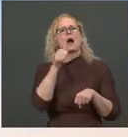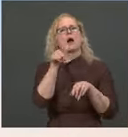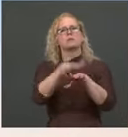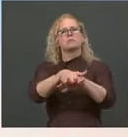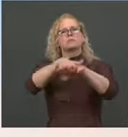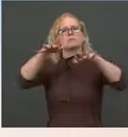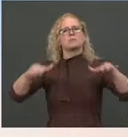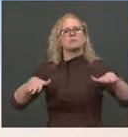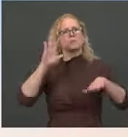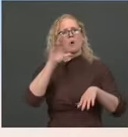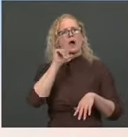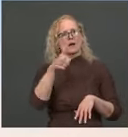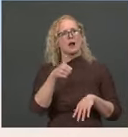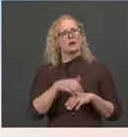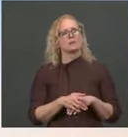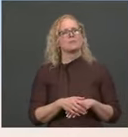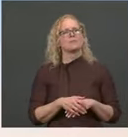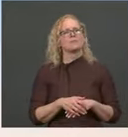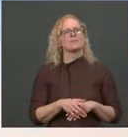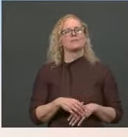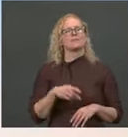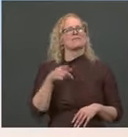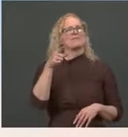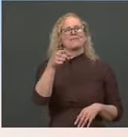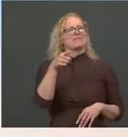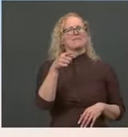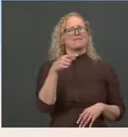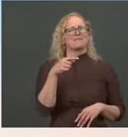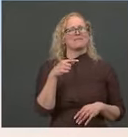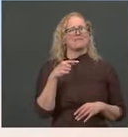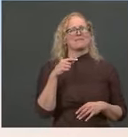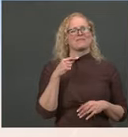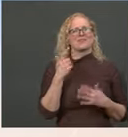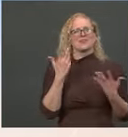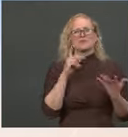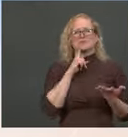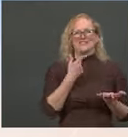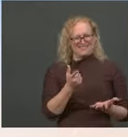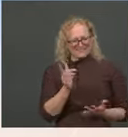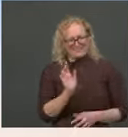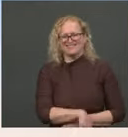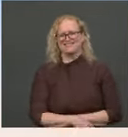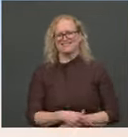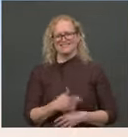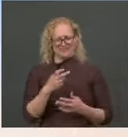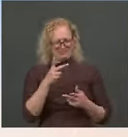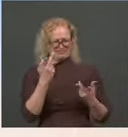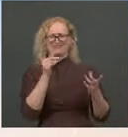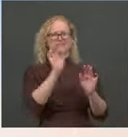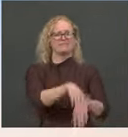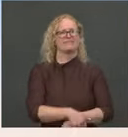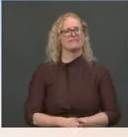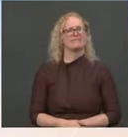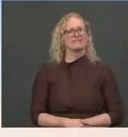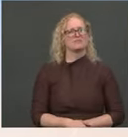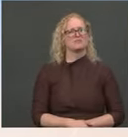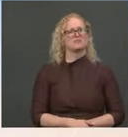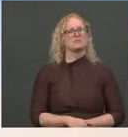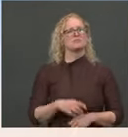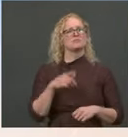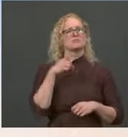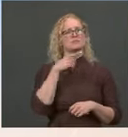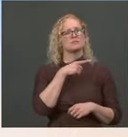give people just money who are coming through? I don't understand the question. You're giving people who immigrated here illegally money. Like